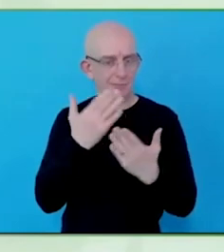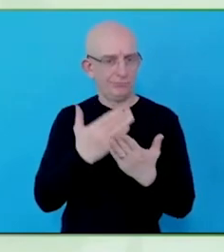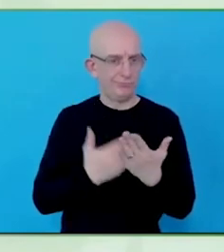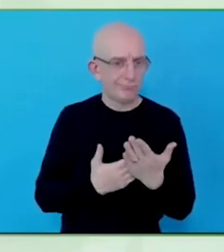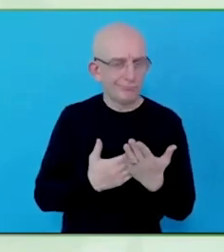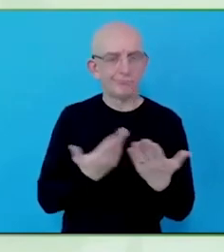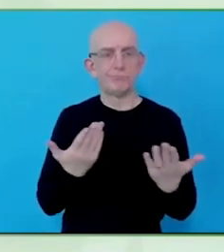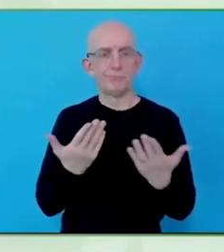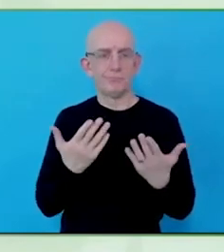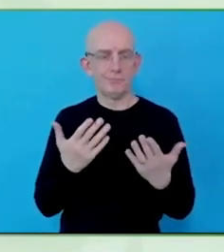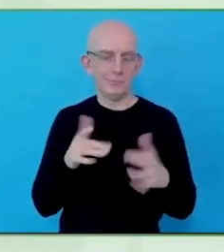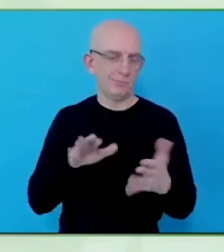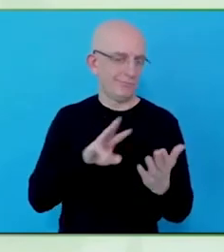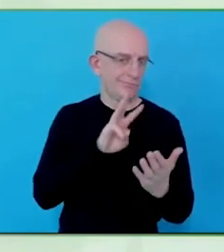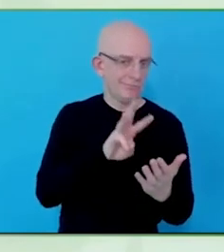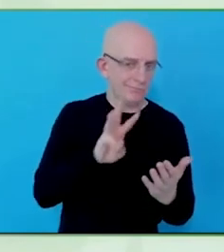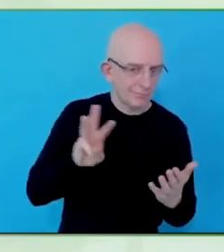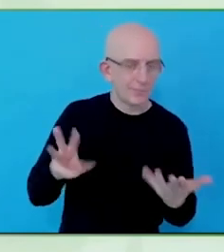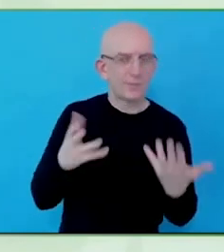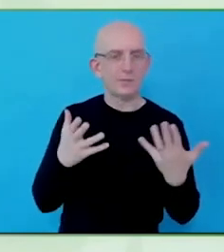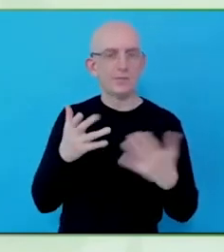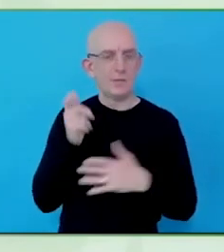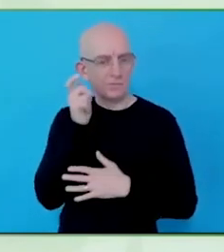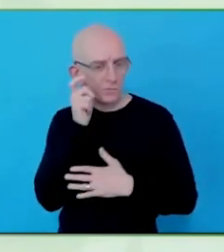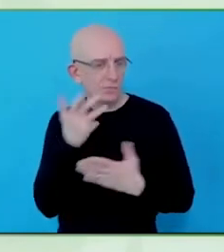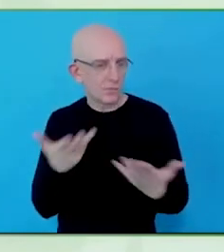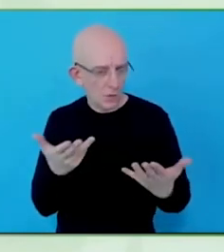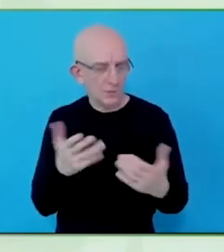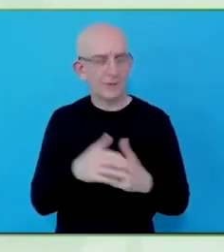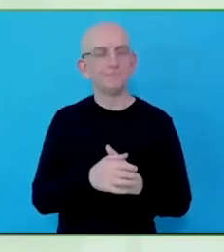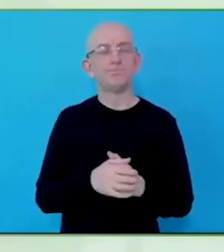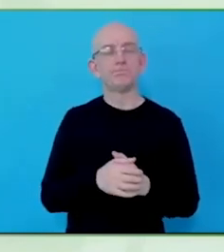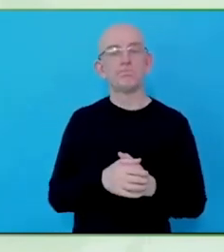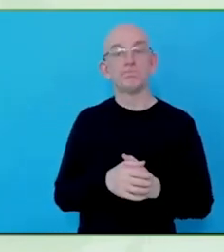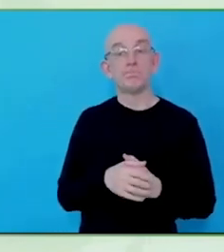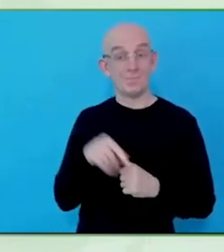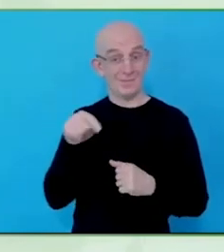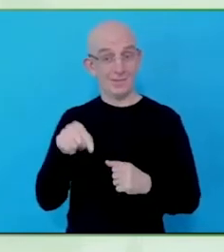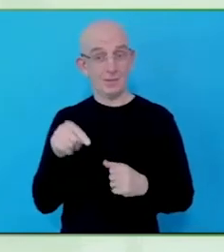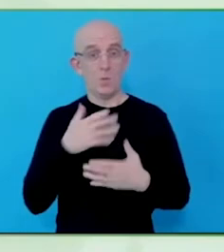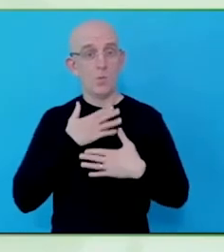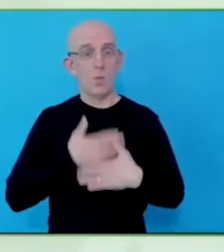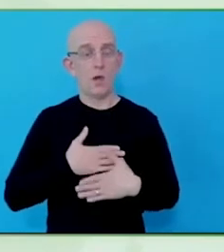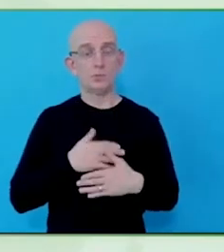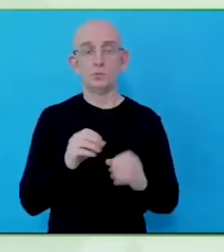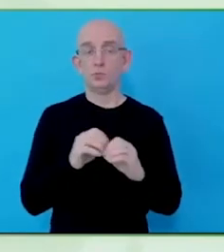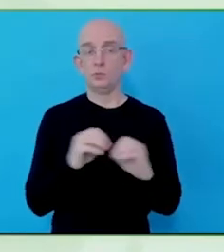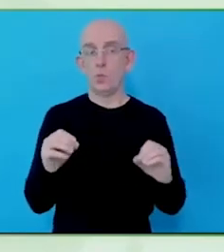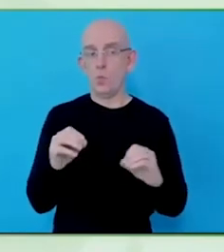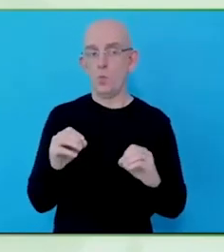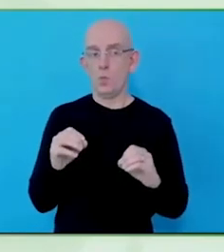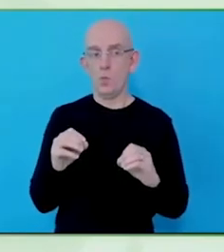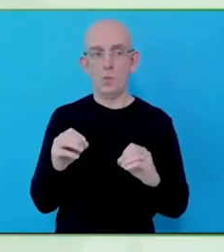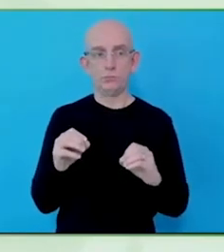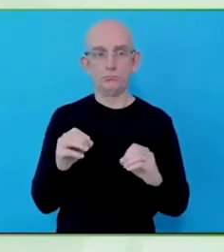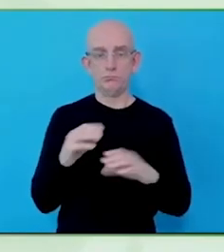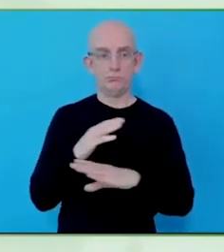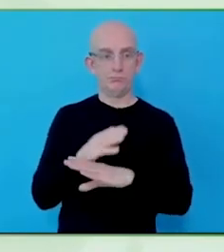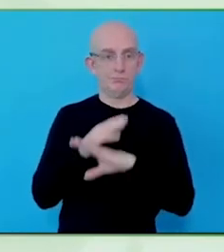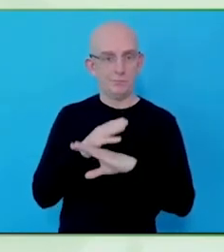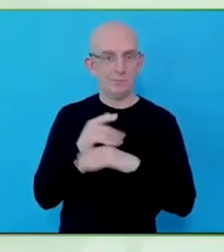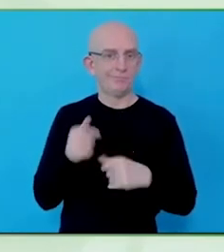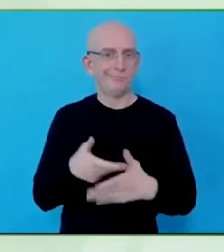Accessibility pays for itself. When we convey this to our customers, we talk about the six C's. It sounds like sexy, but it's six